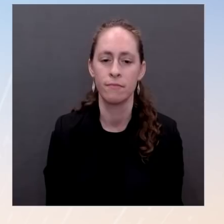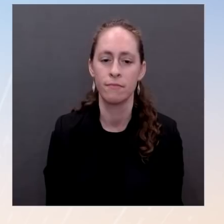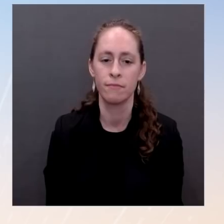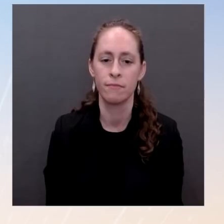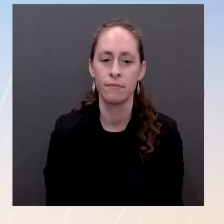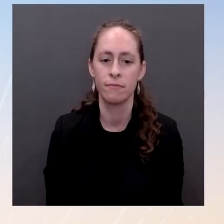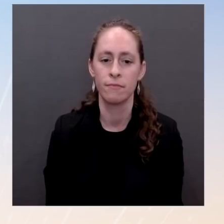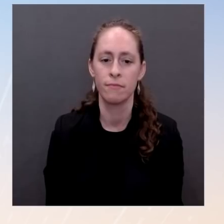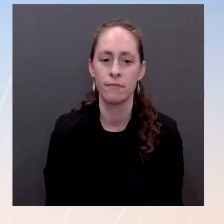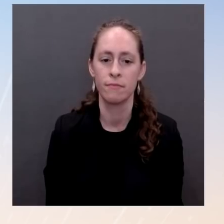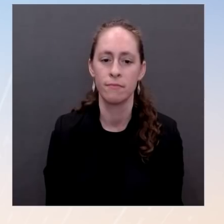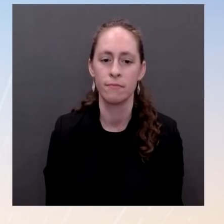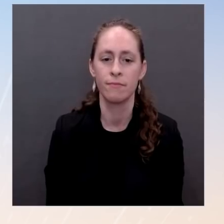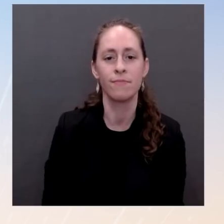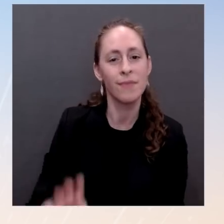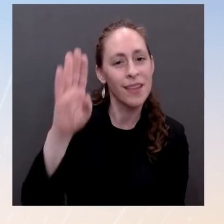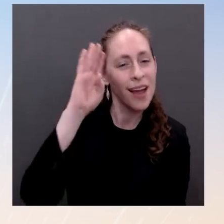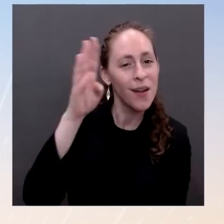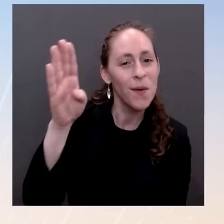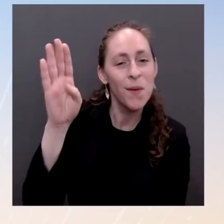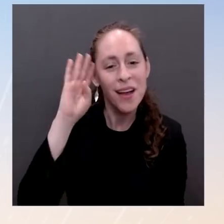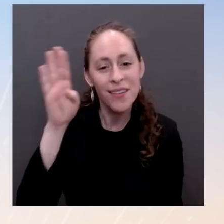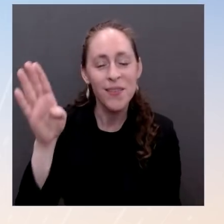Hi, everyone. Hi. Hi there.